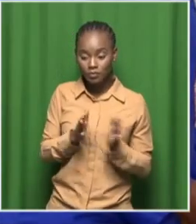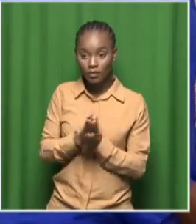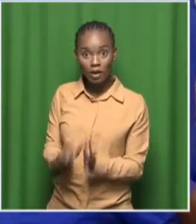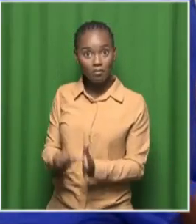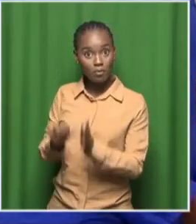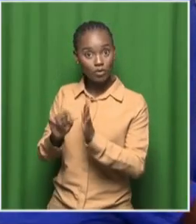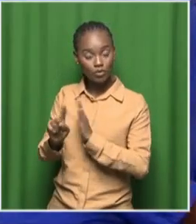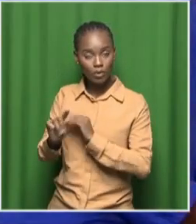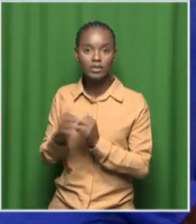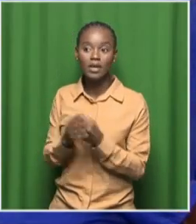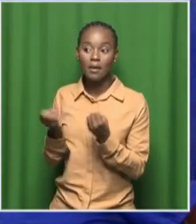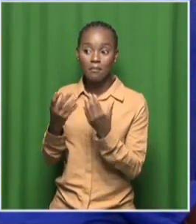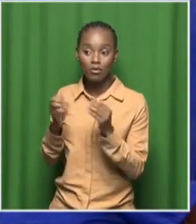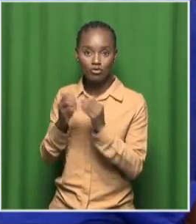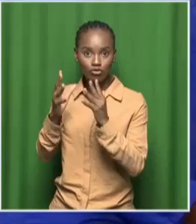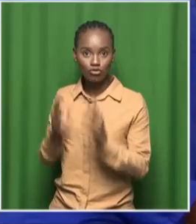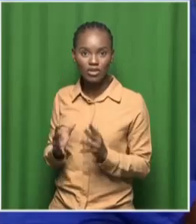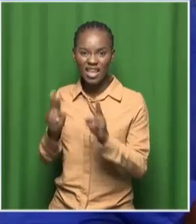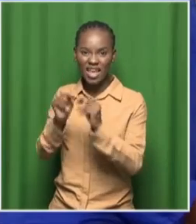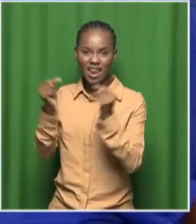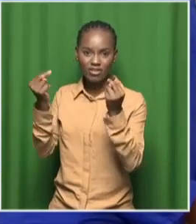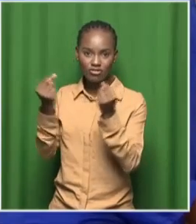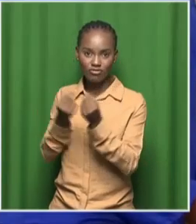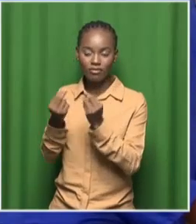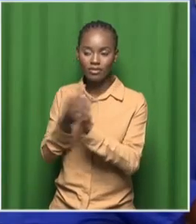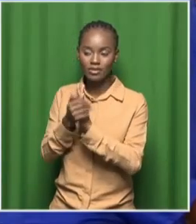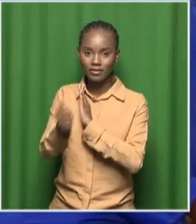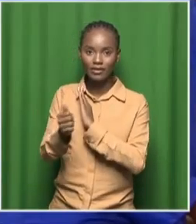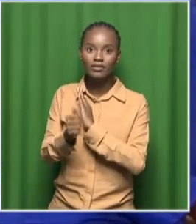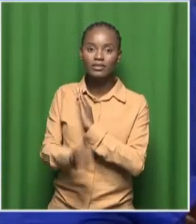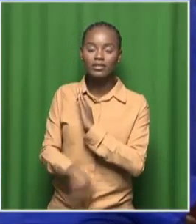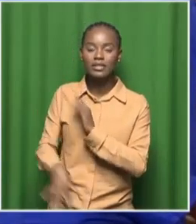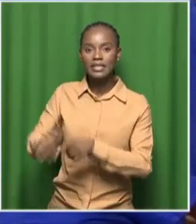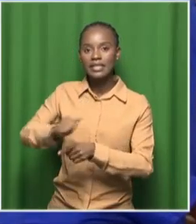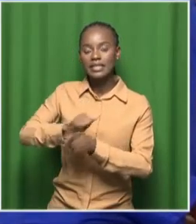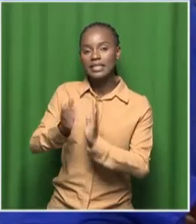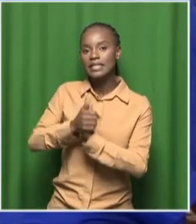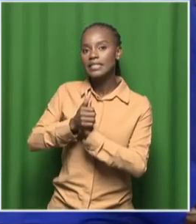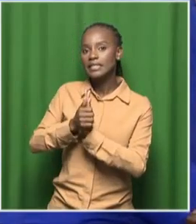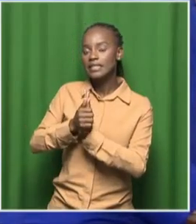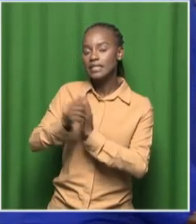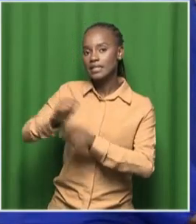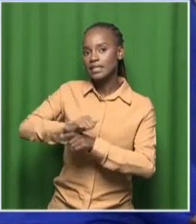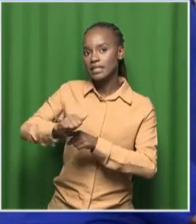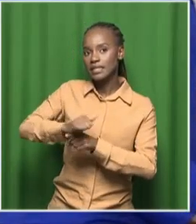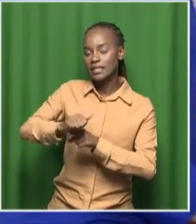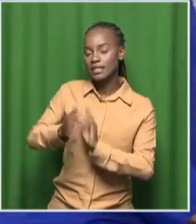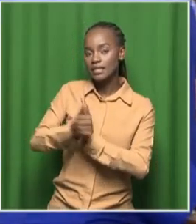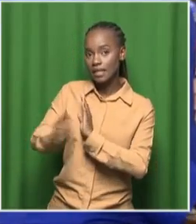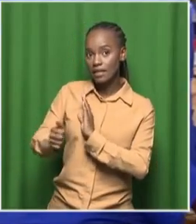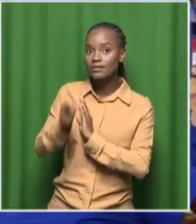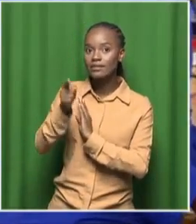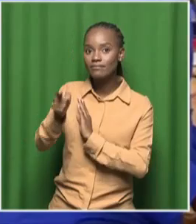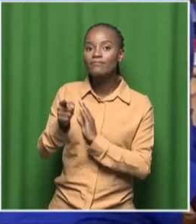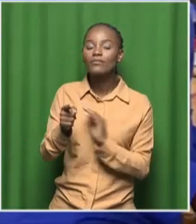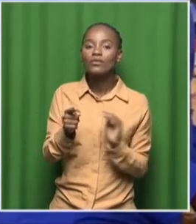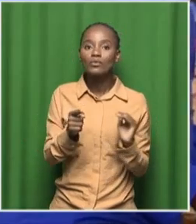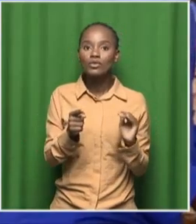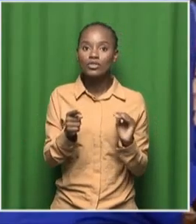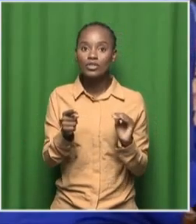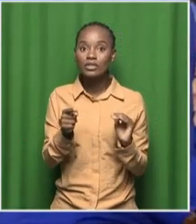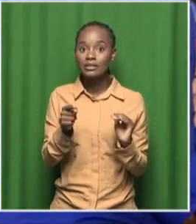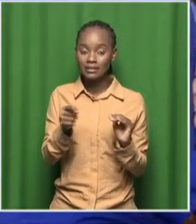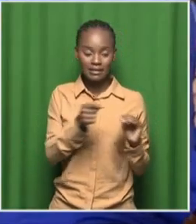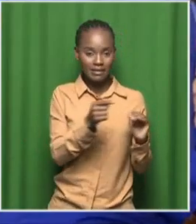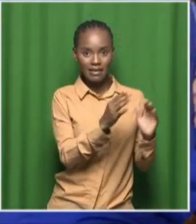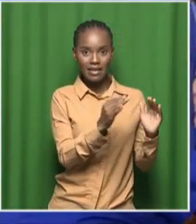National Certificate Vocational, which is the equivalent of grade 10, 11, and 12, but with much more focus